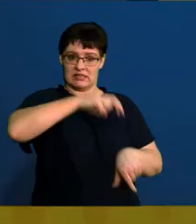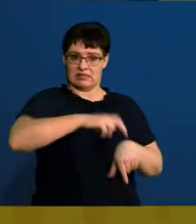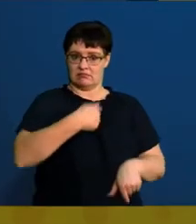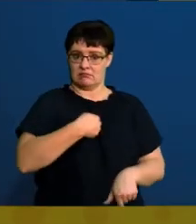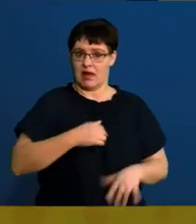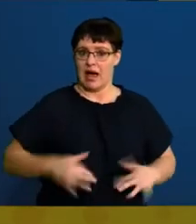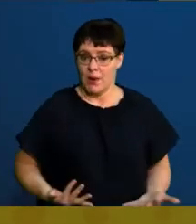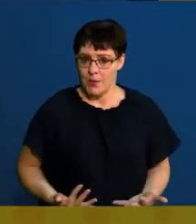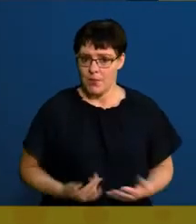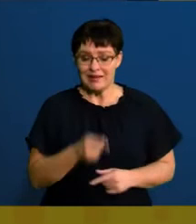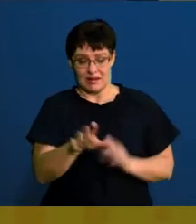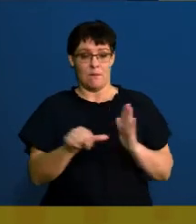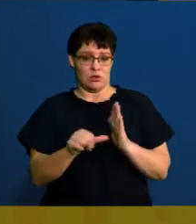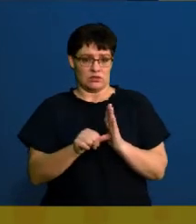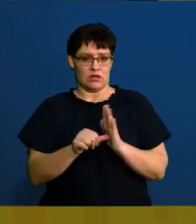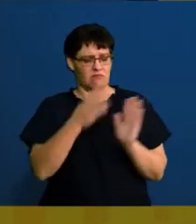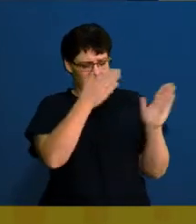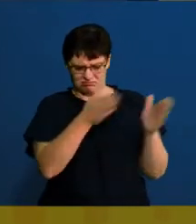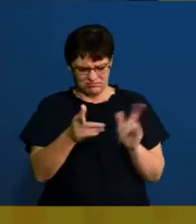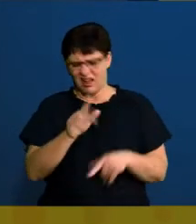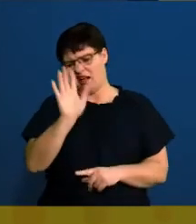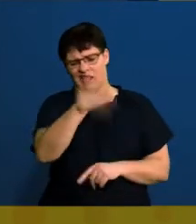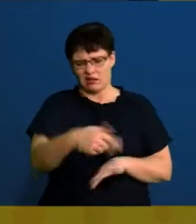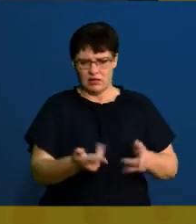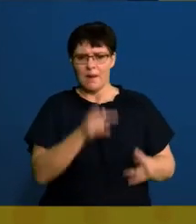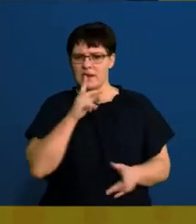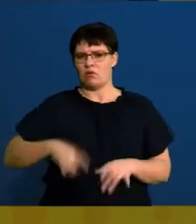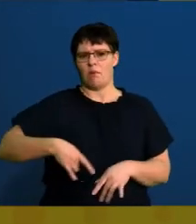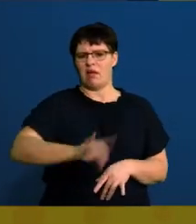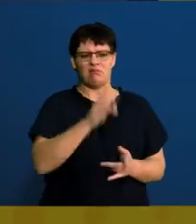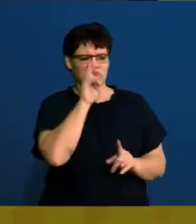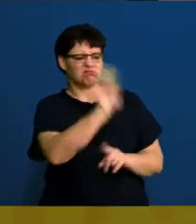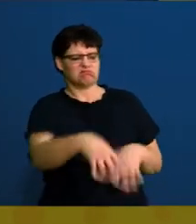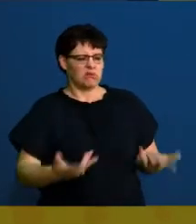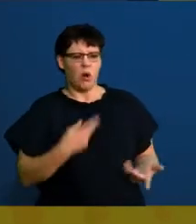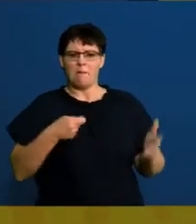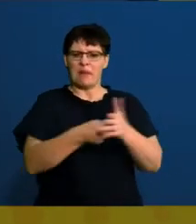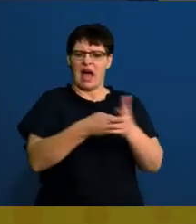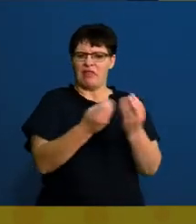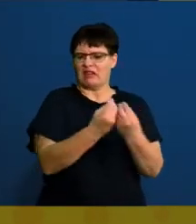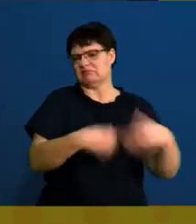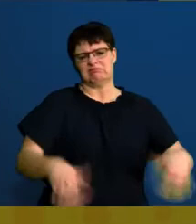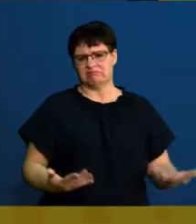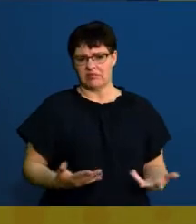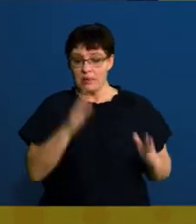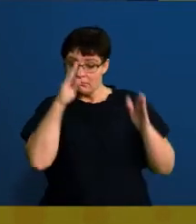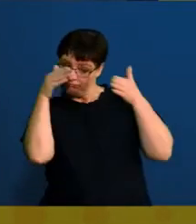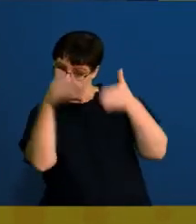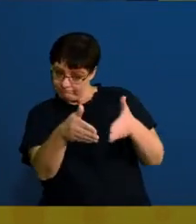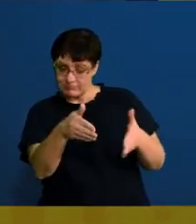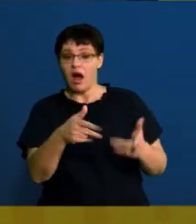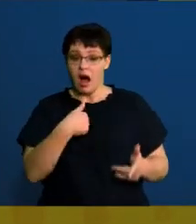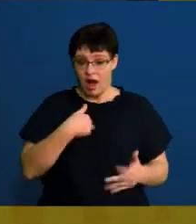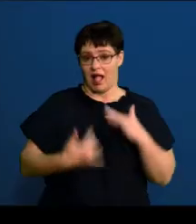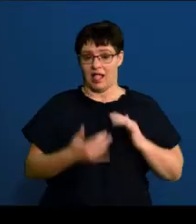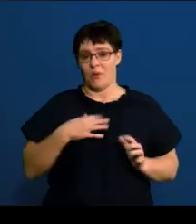important. If an advert doesn't get your attention, you're obviously not going to pay any attention to it, and nor will you buy the product or the service. Then we